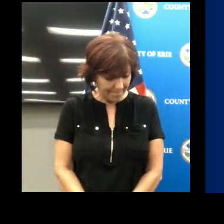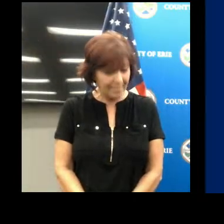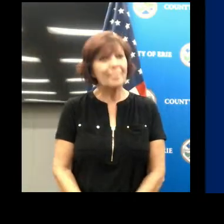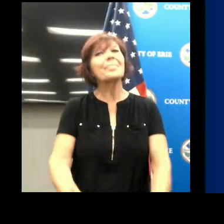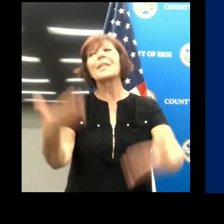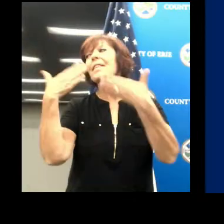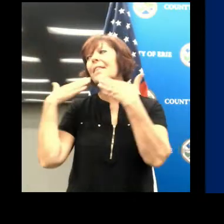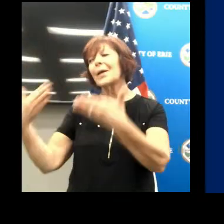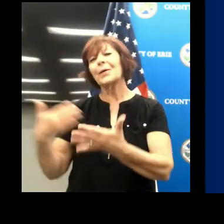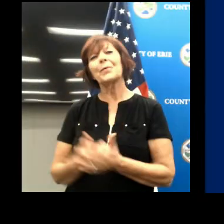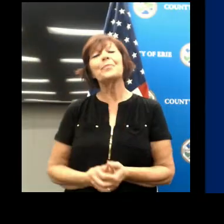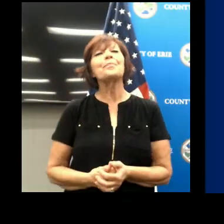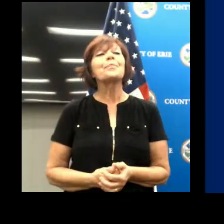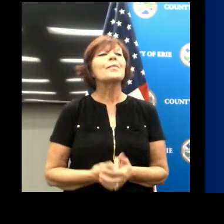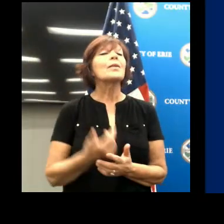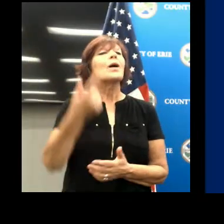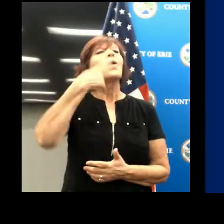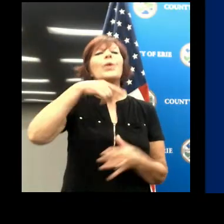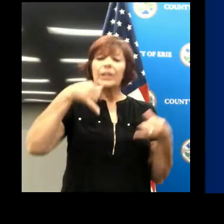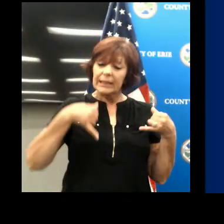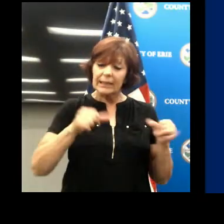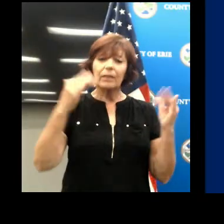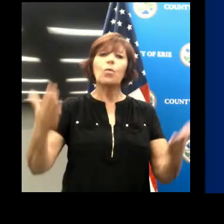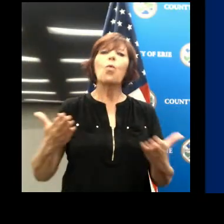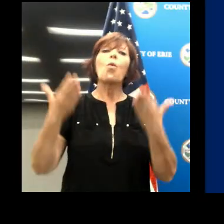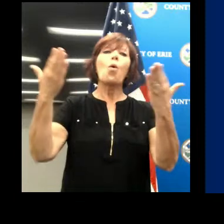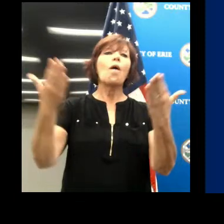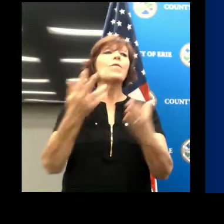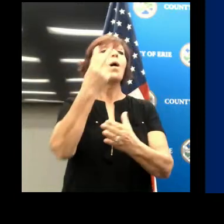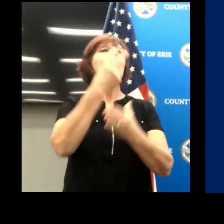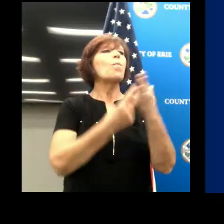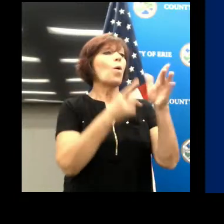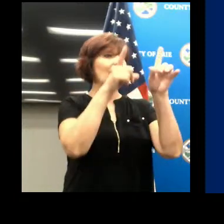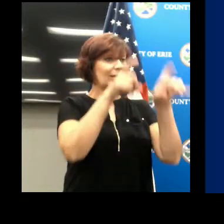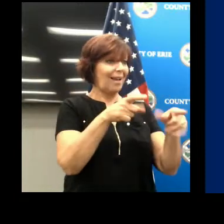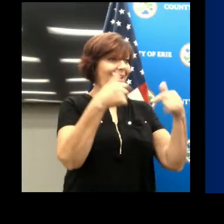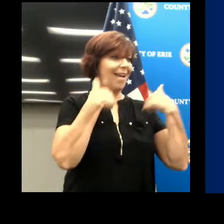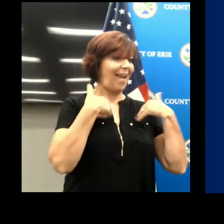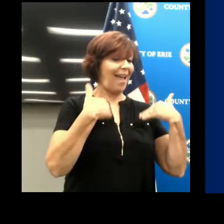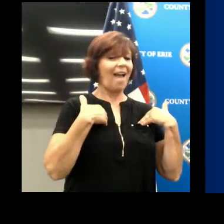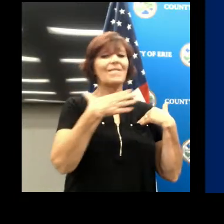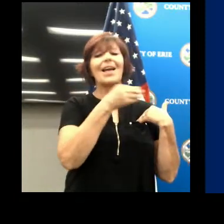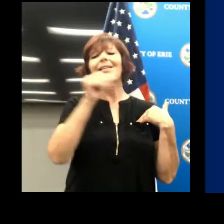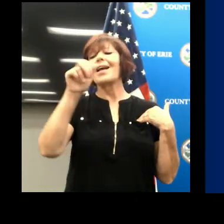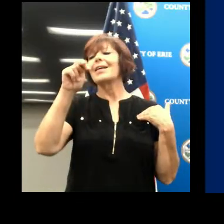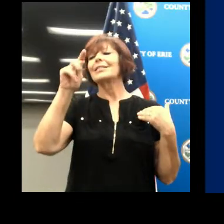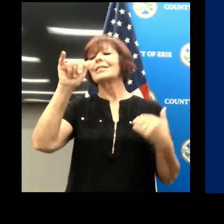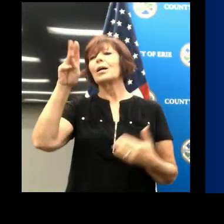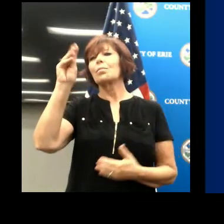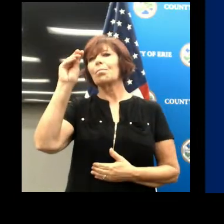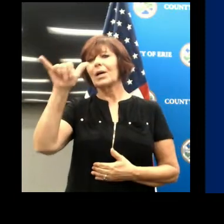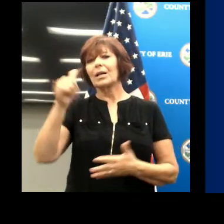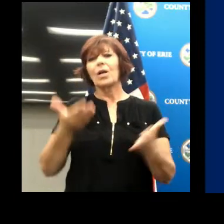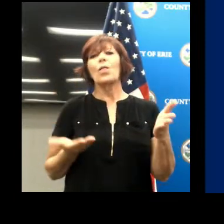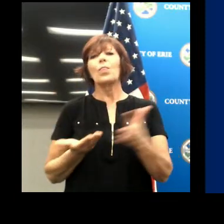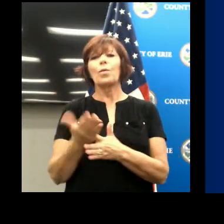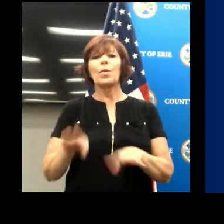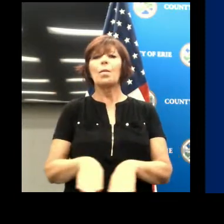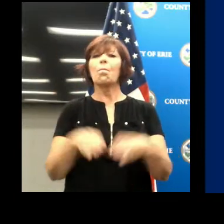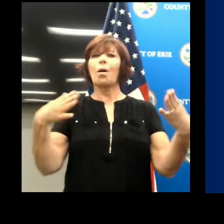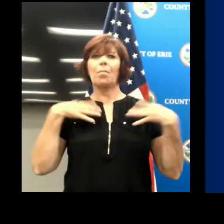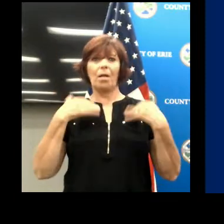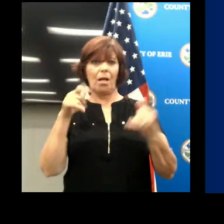Thank you. So we're still offering both diagnostic and antibody testing in Erie County through our public health lab. So